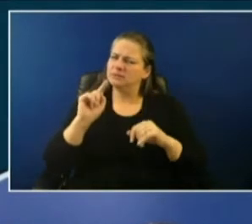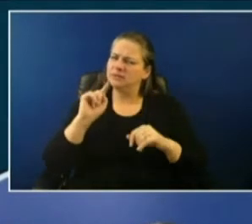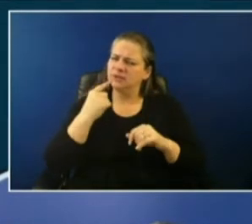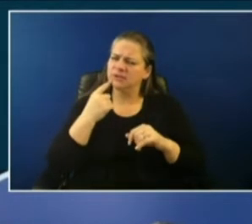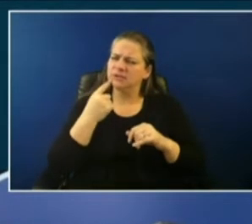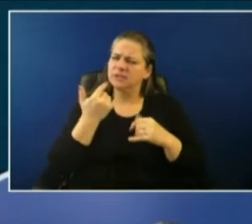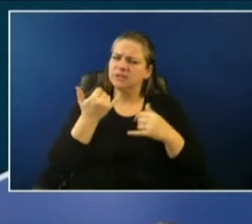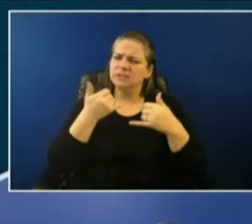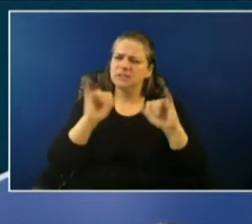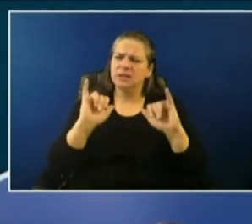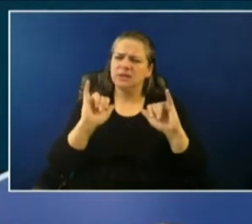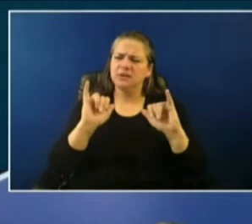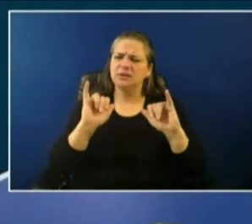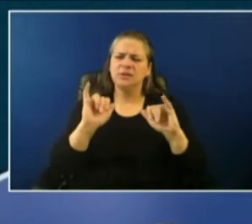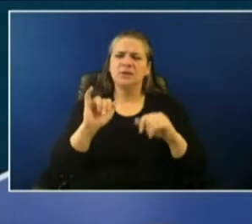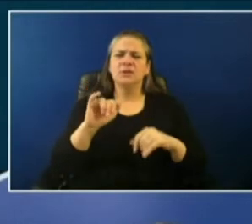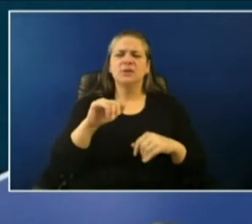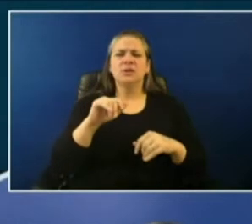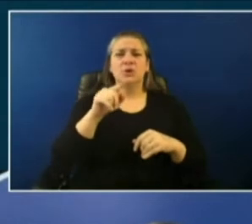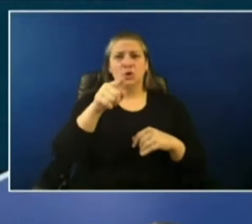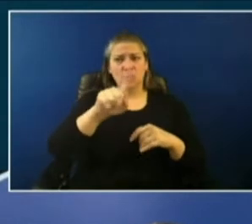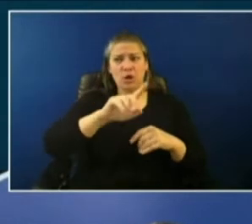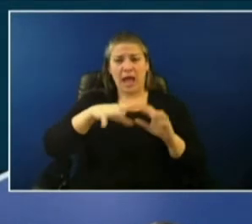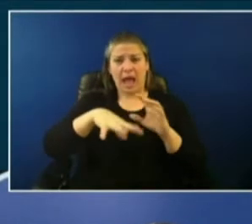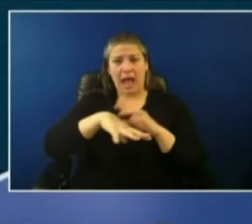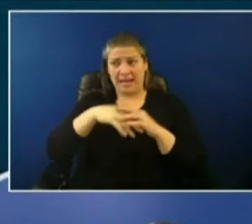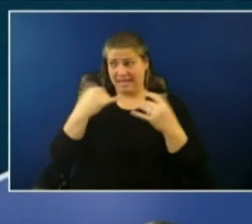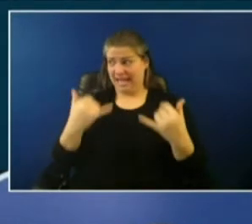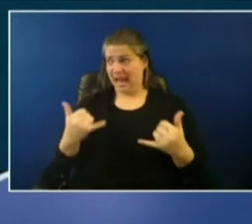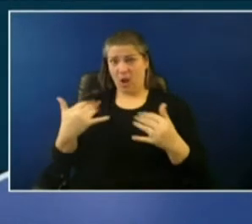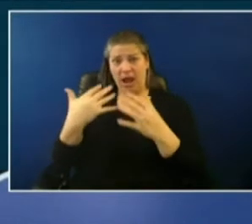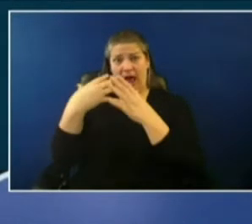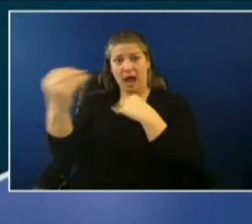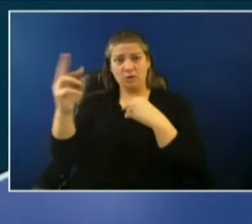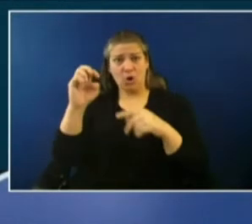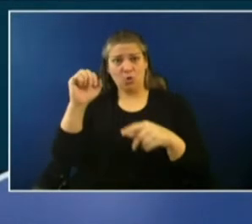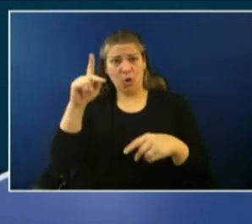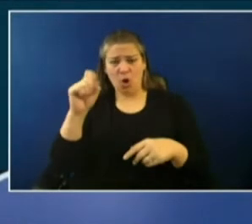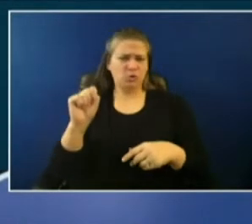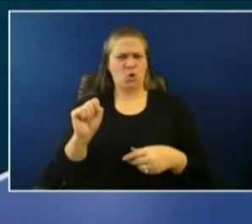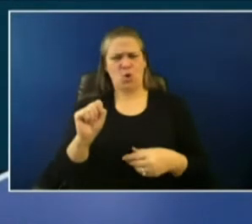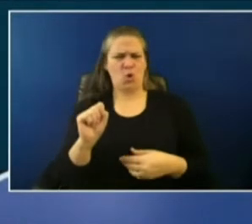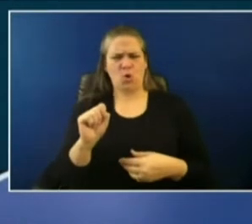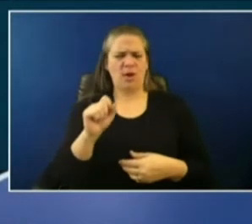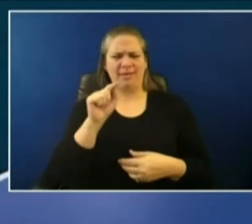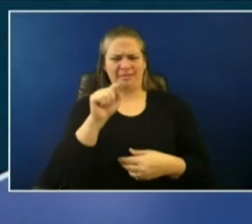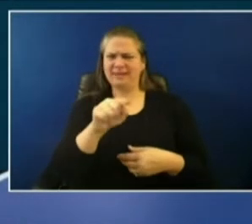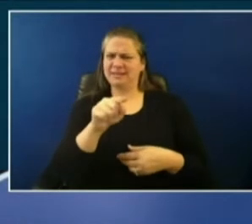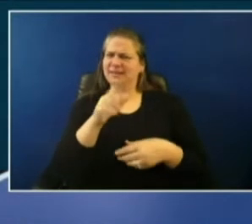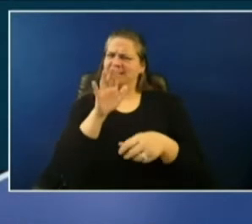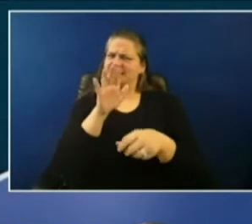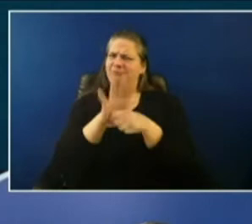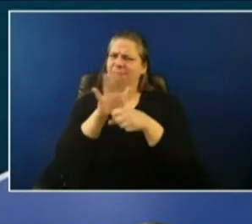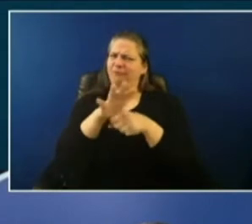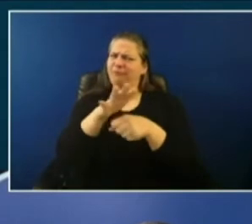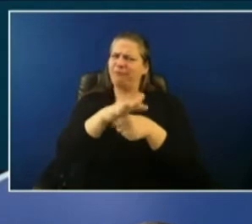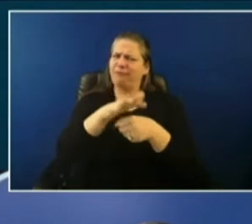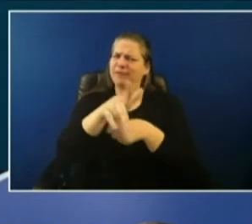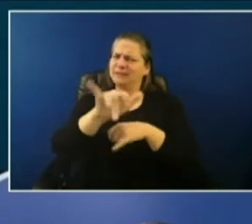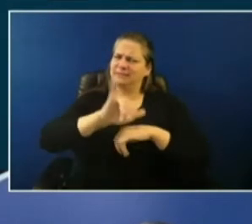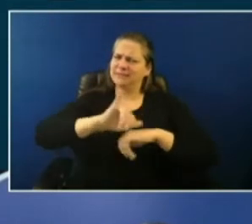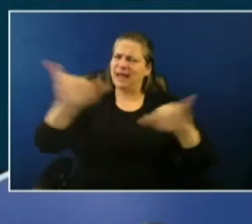event. You shouldn't get out on the roads now. I mean, this is enough that it should keep everybody off. And finally, the